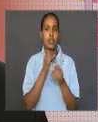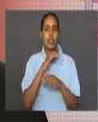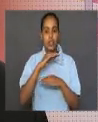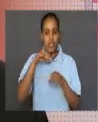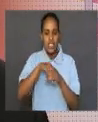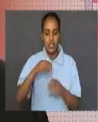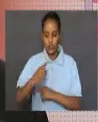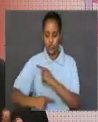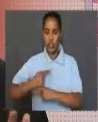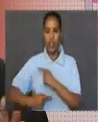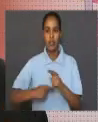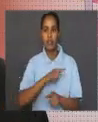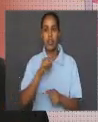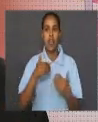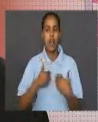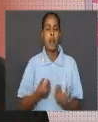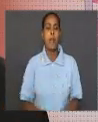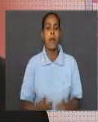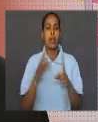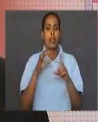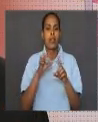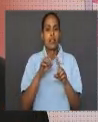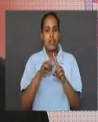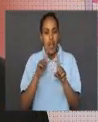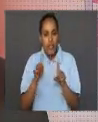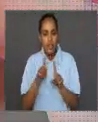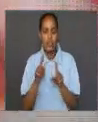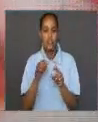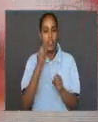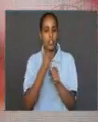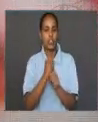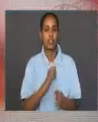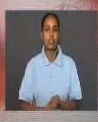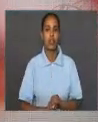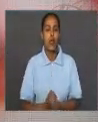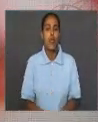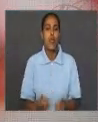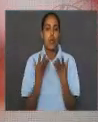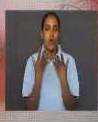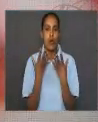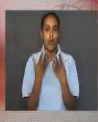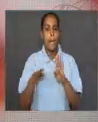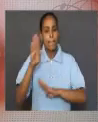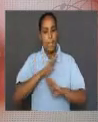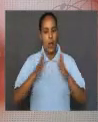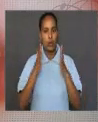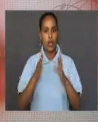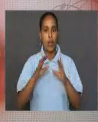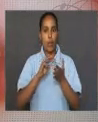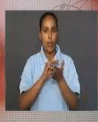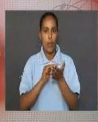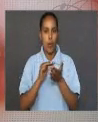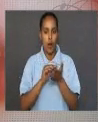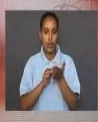genes. They have many diverse functions. Most biological molecules in